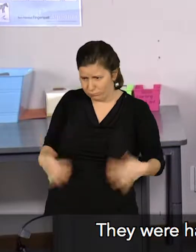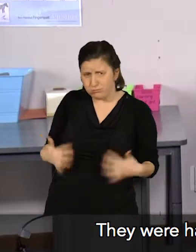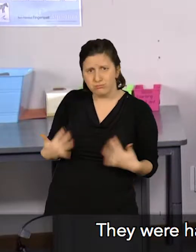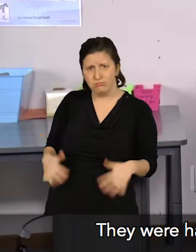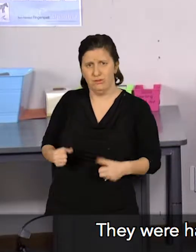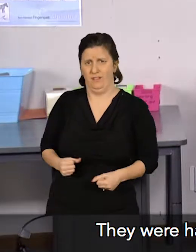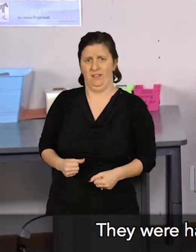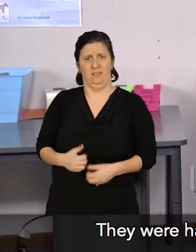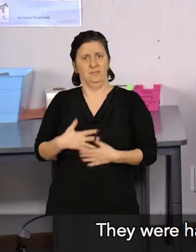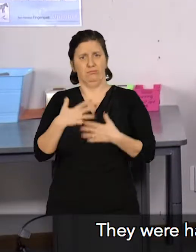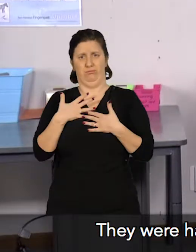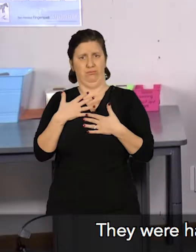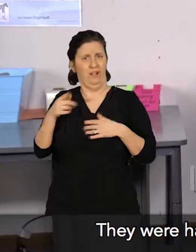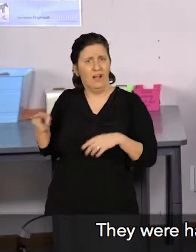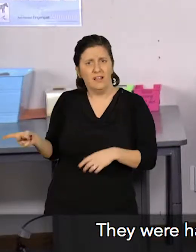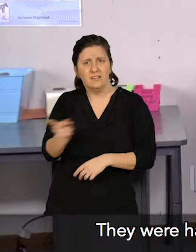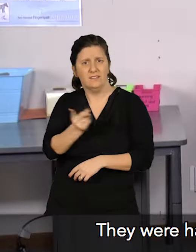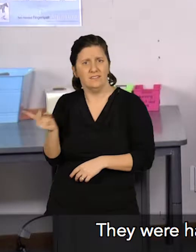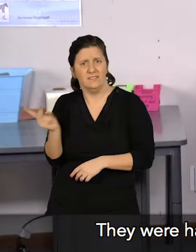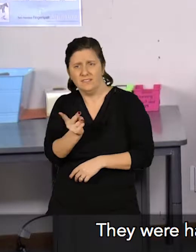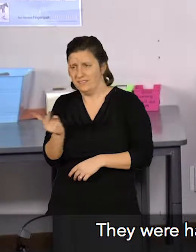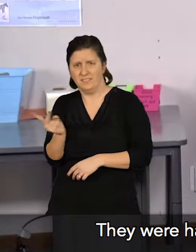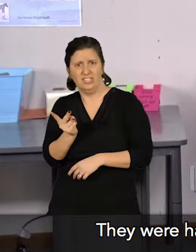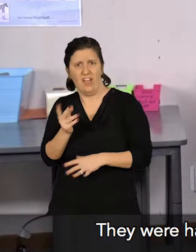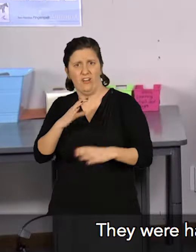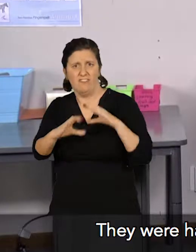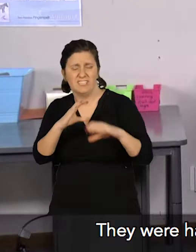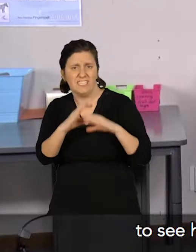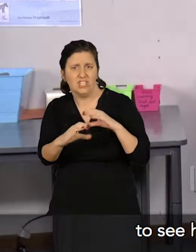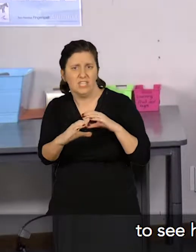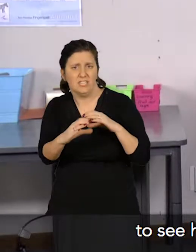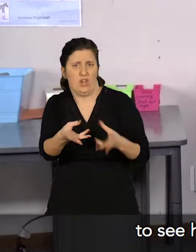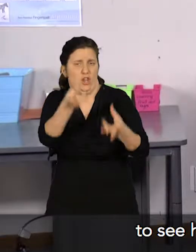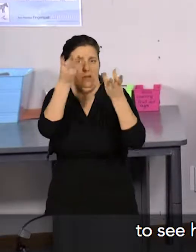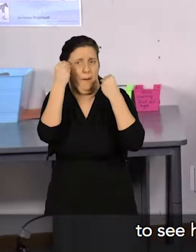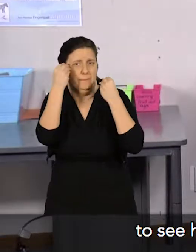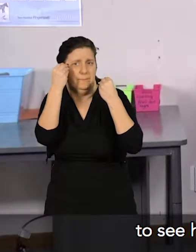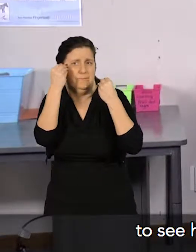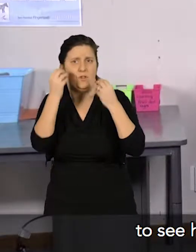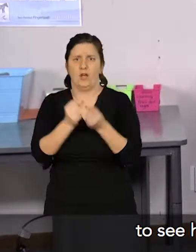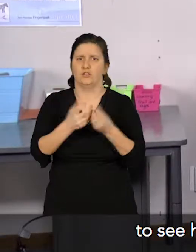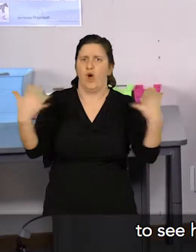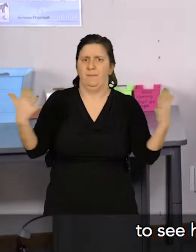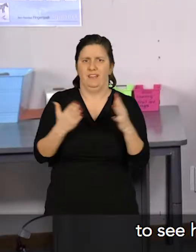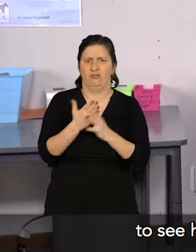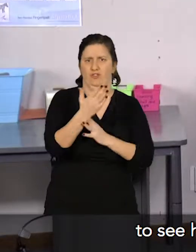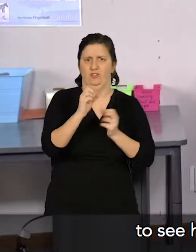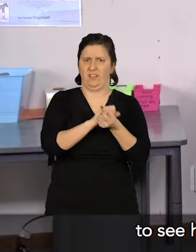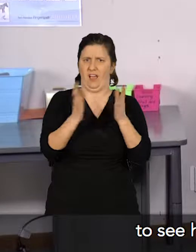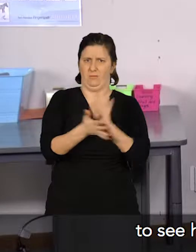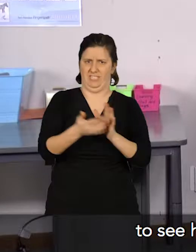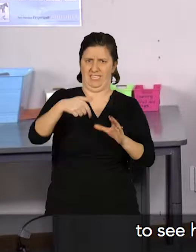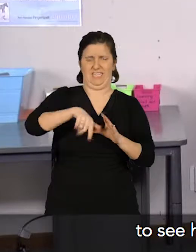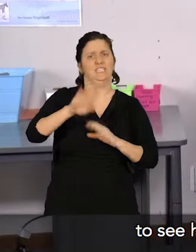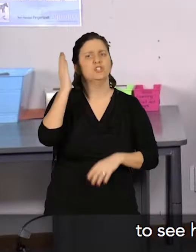it was absolutely jaw-dropping and inspiring to see how much she has learned through